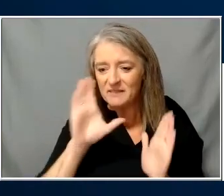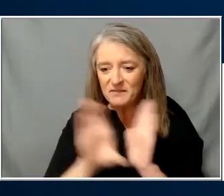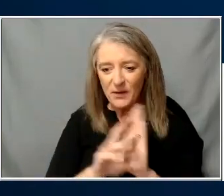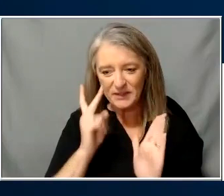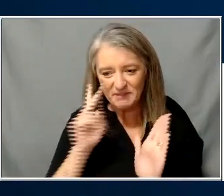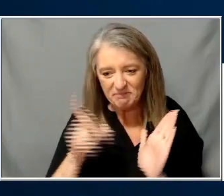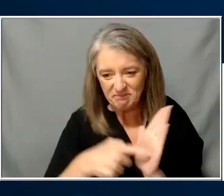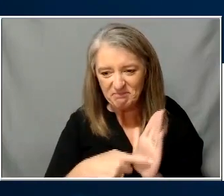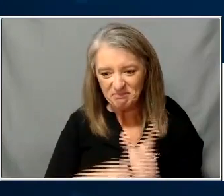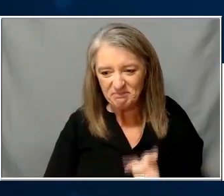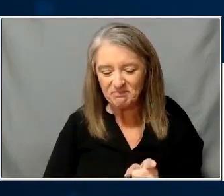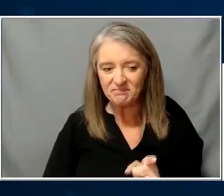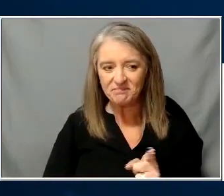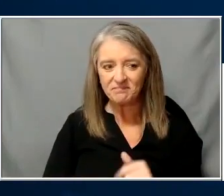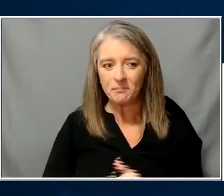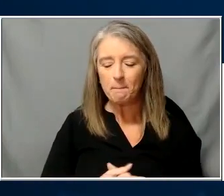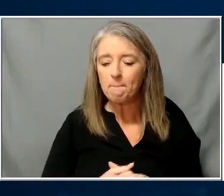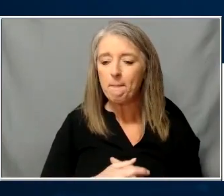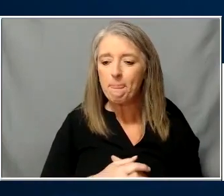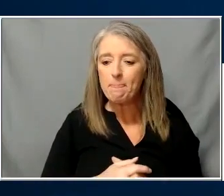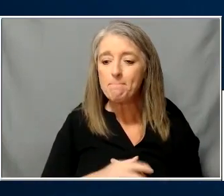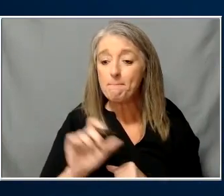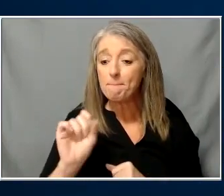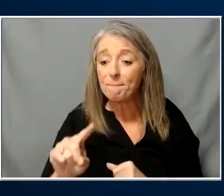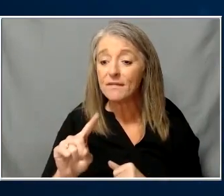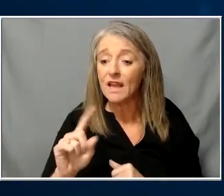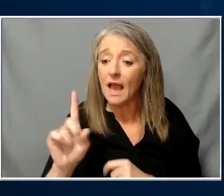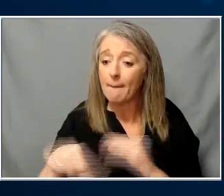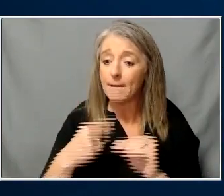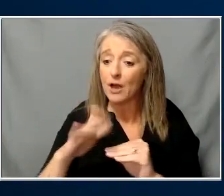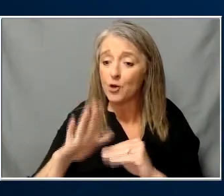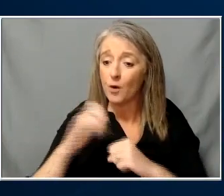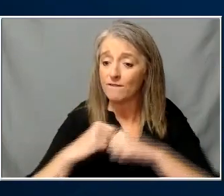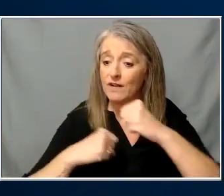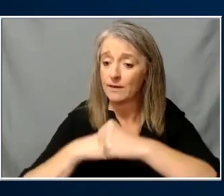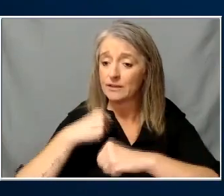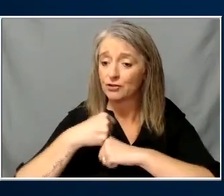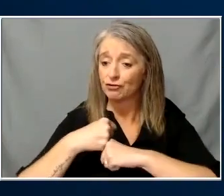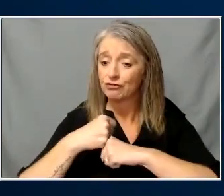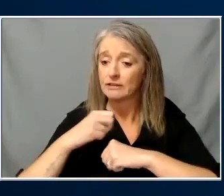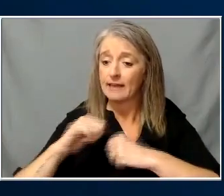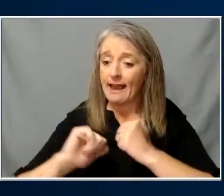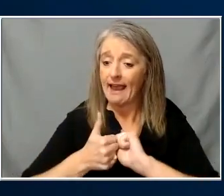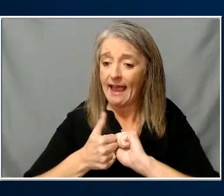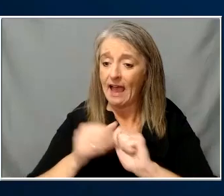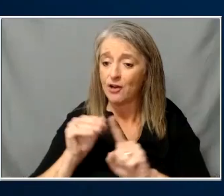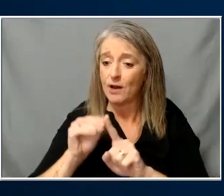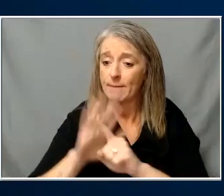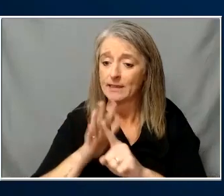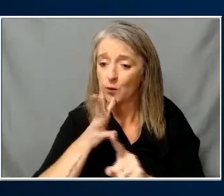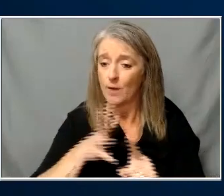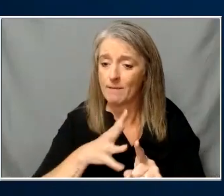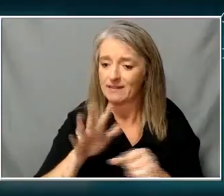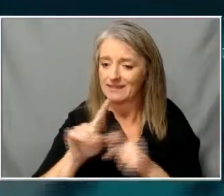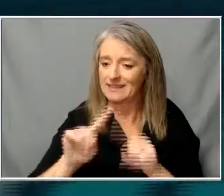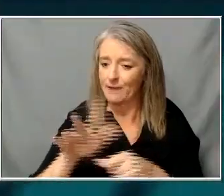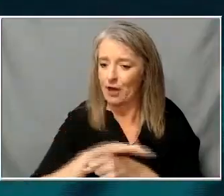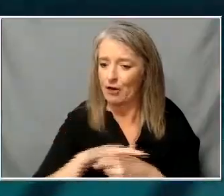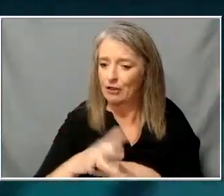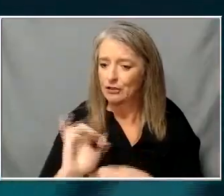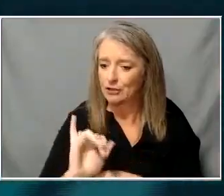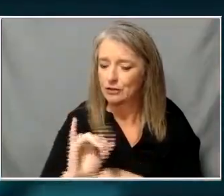When we come back, I want to ask you about your foundation and how you're impacting young women in our area. So we'll get to that in just a moment. But I do want to get to